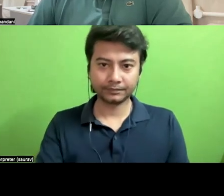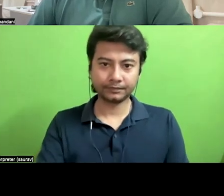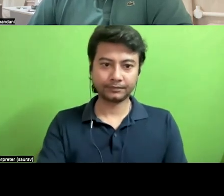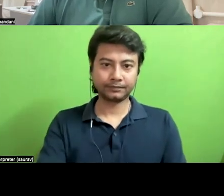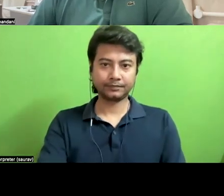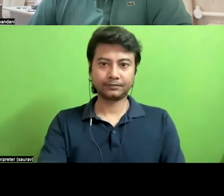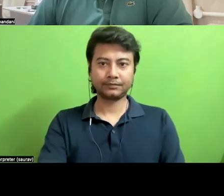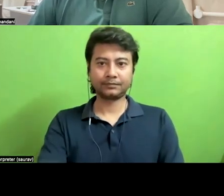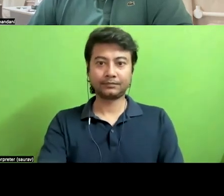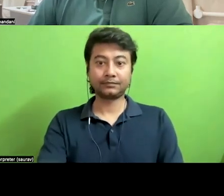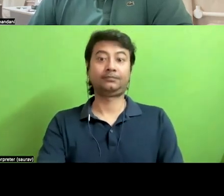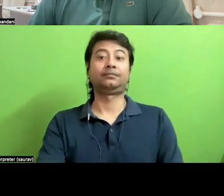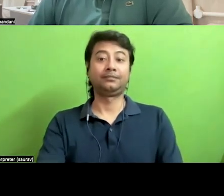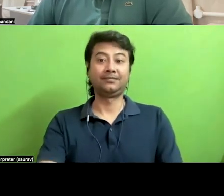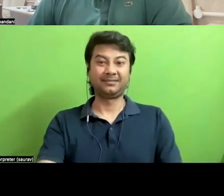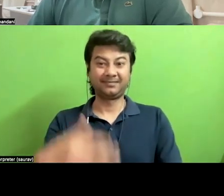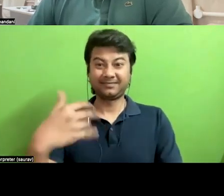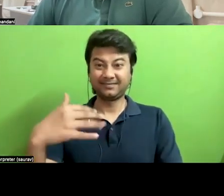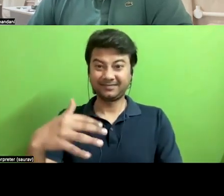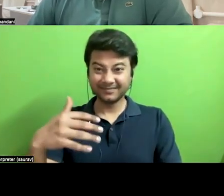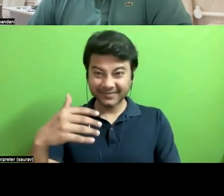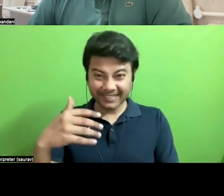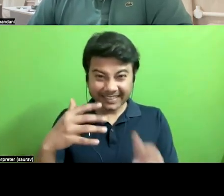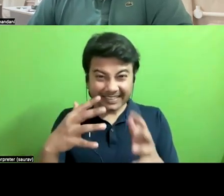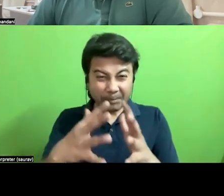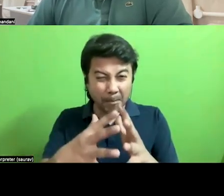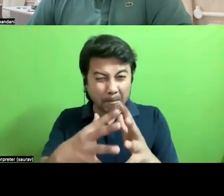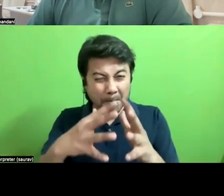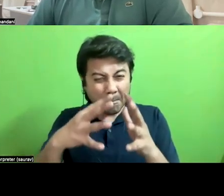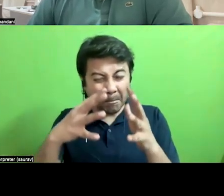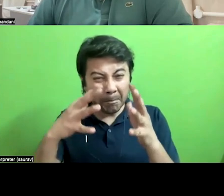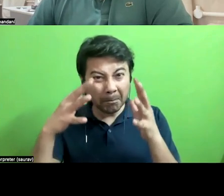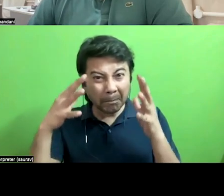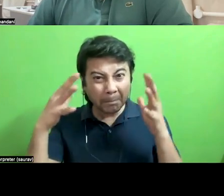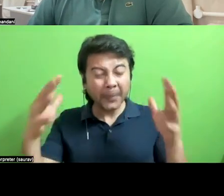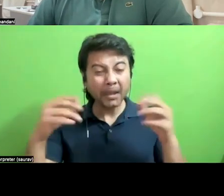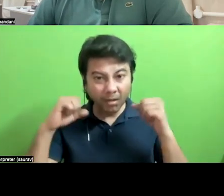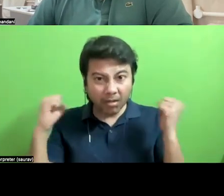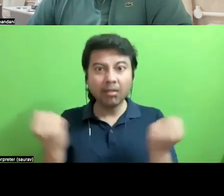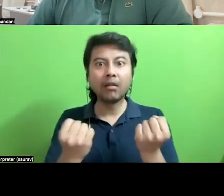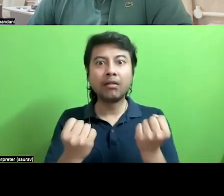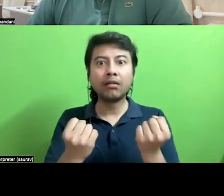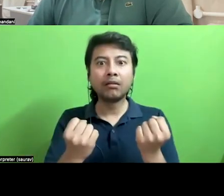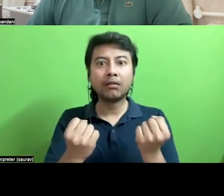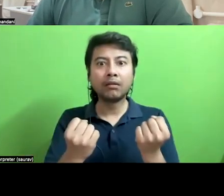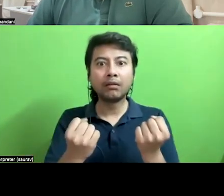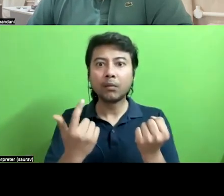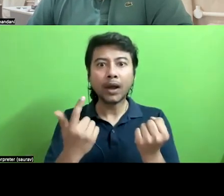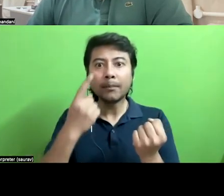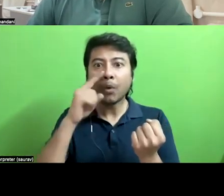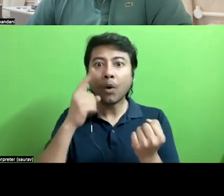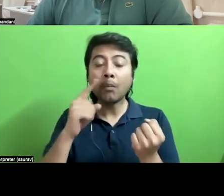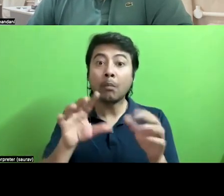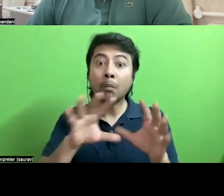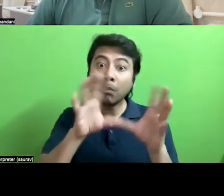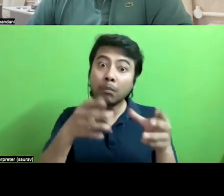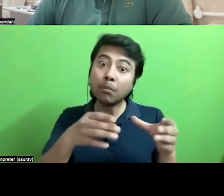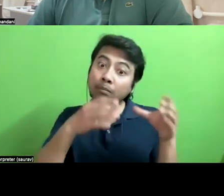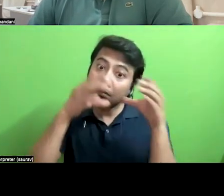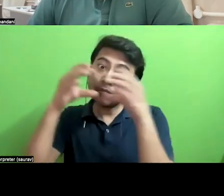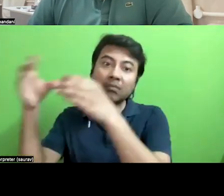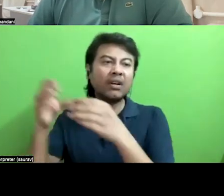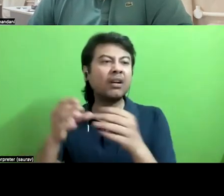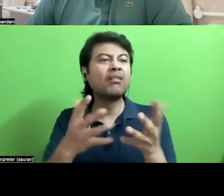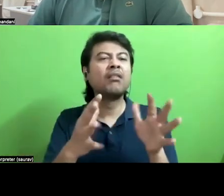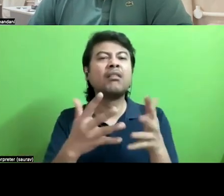Aleem, it's such a big deal, right? That your parents had to go to America because they didn't feel the structures existed here. Even till today,